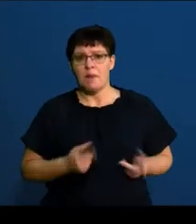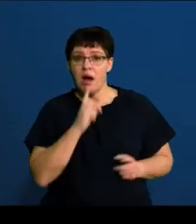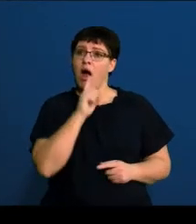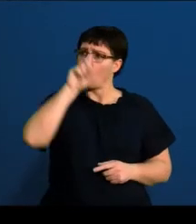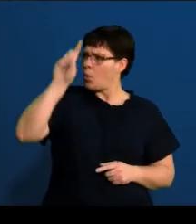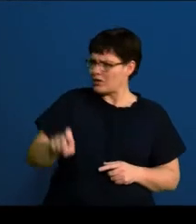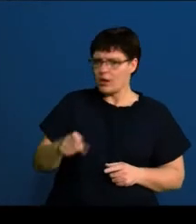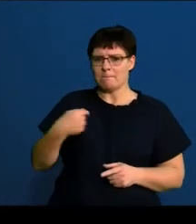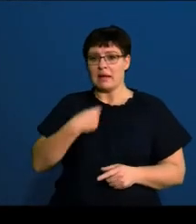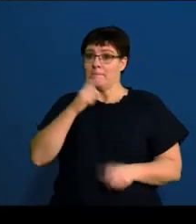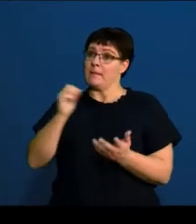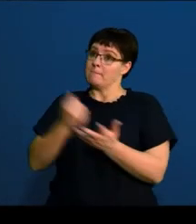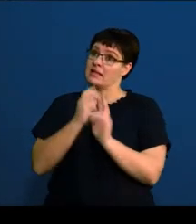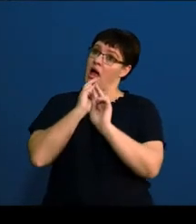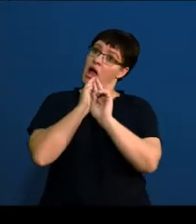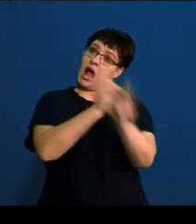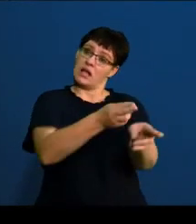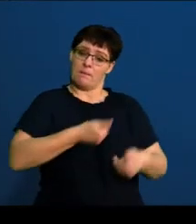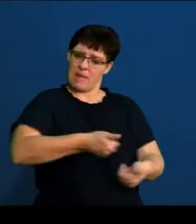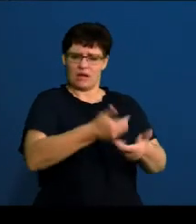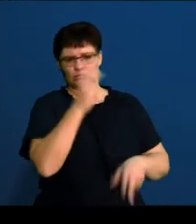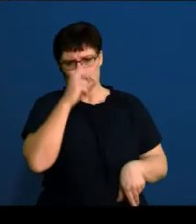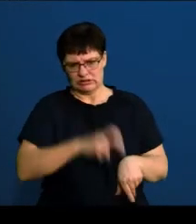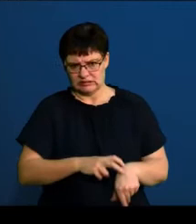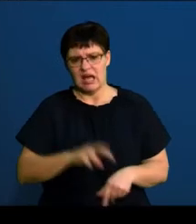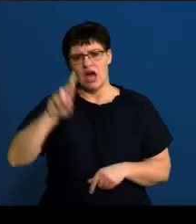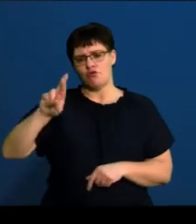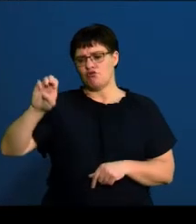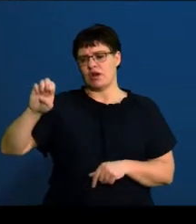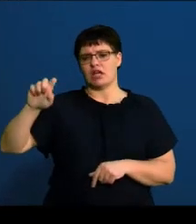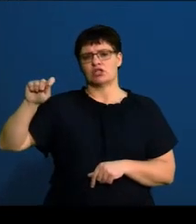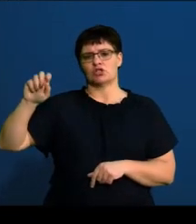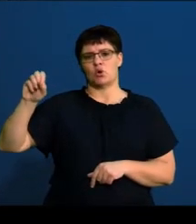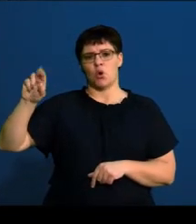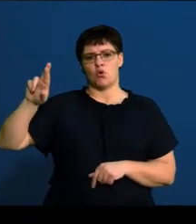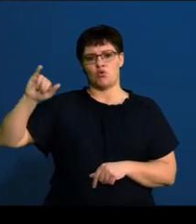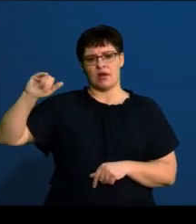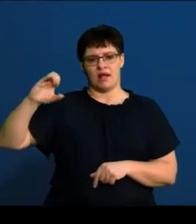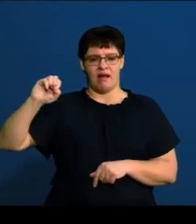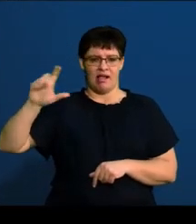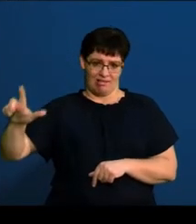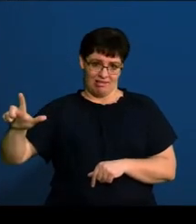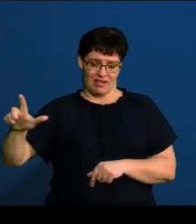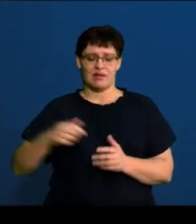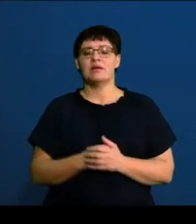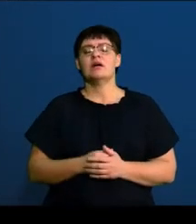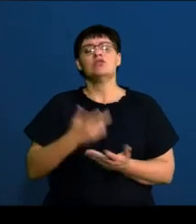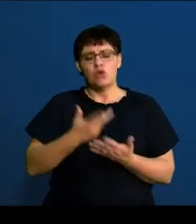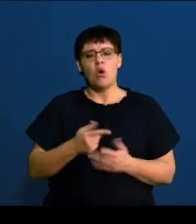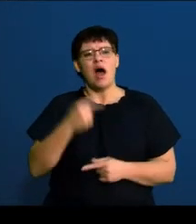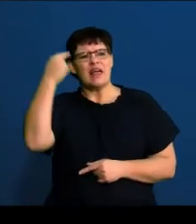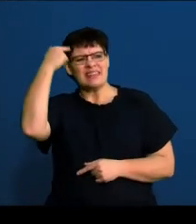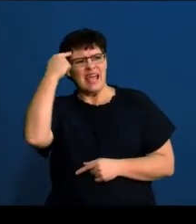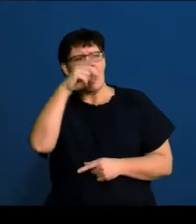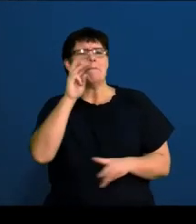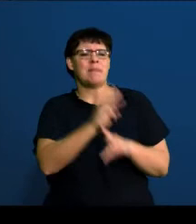means it doesn't require an answer. Because he knows that she will eventually remember. So obviously this is something his mother does